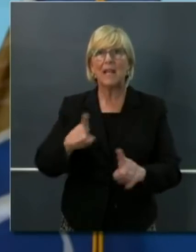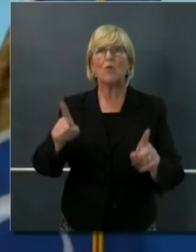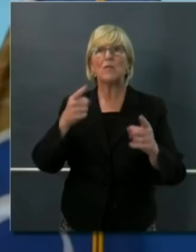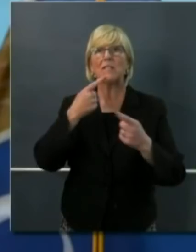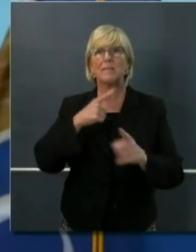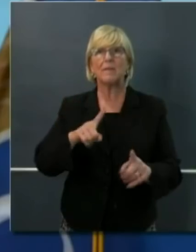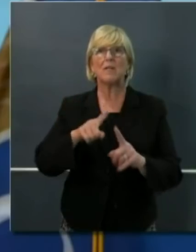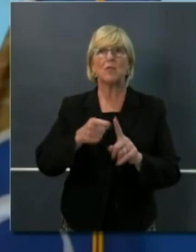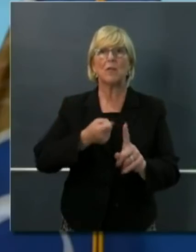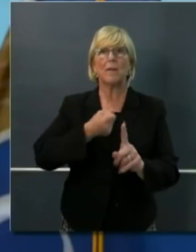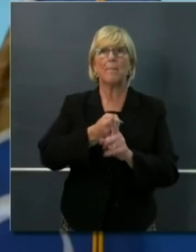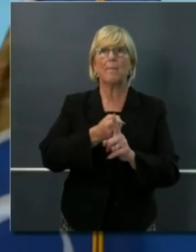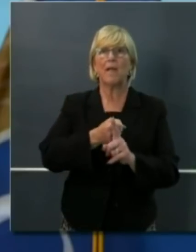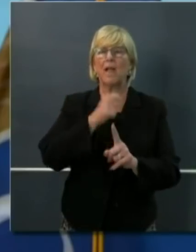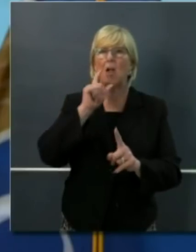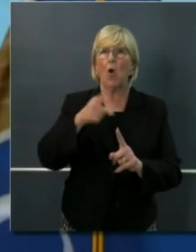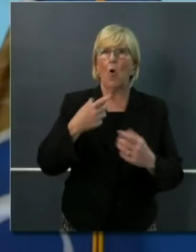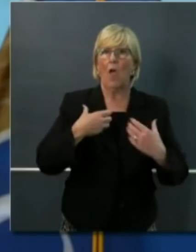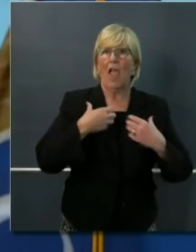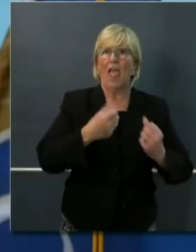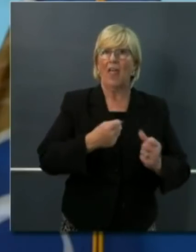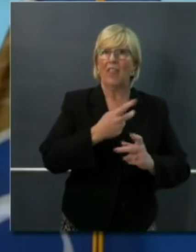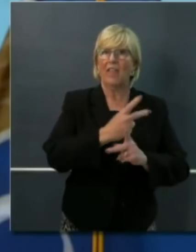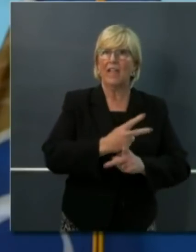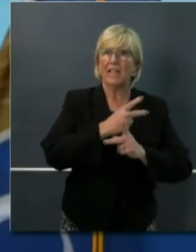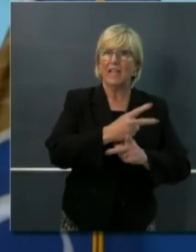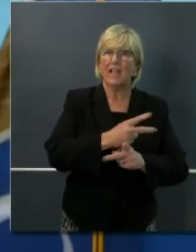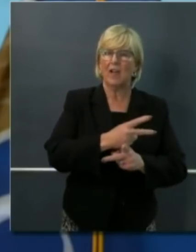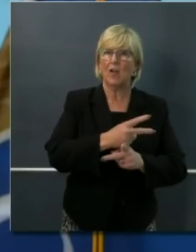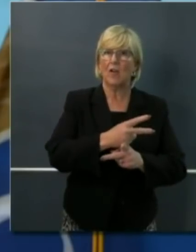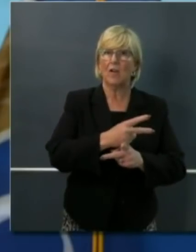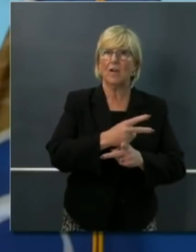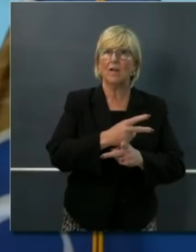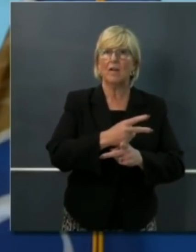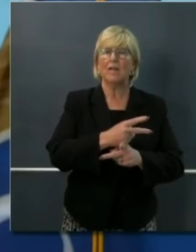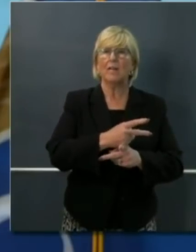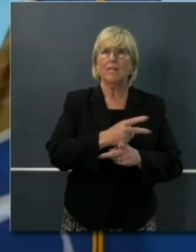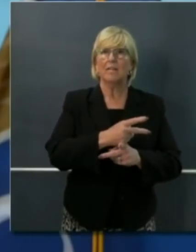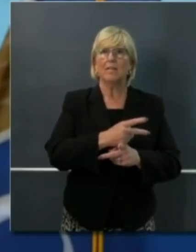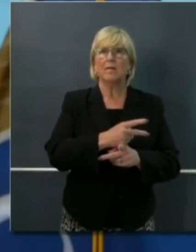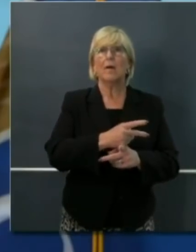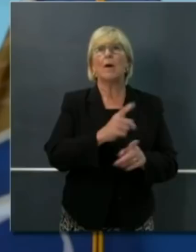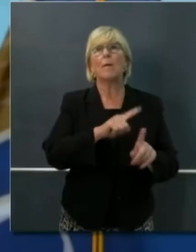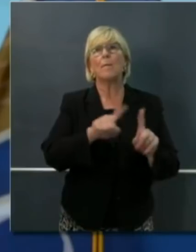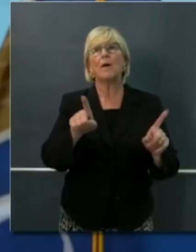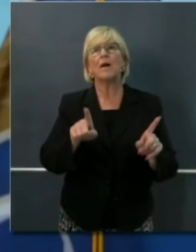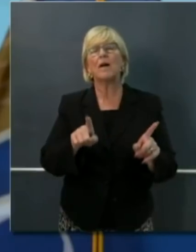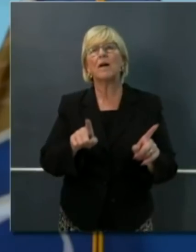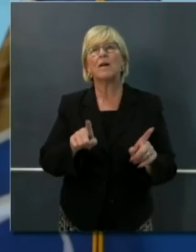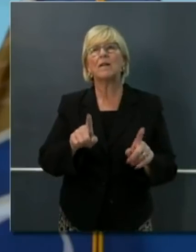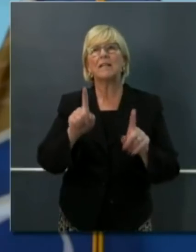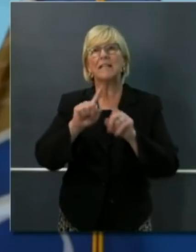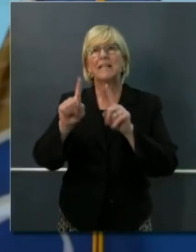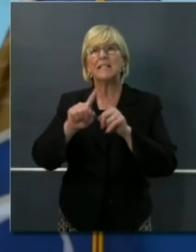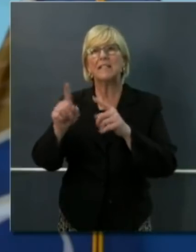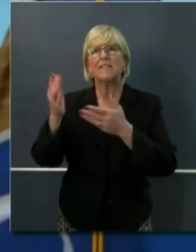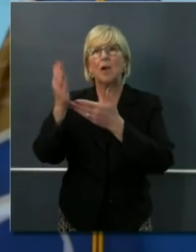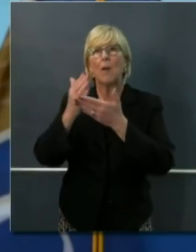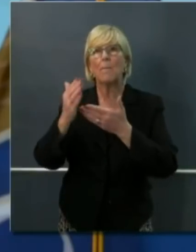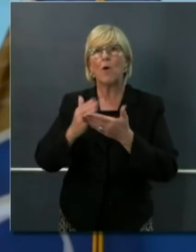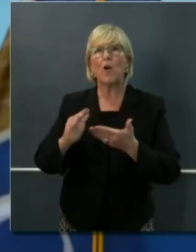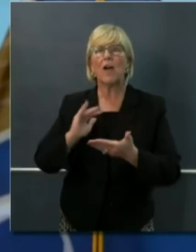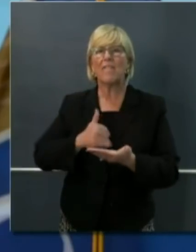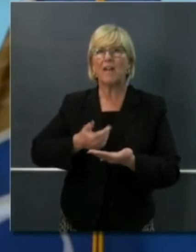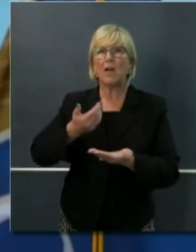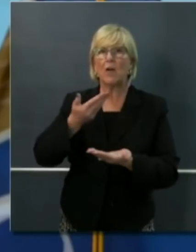be impacting not just the healthcare delivery system, as we announced today, but also different sectors of our